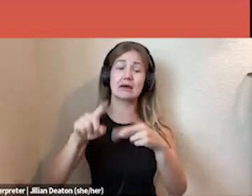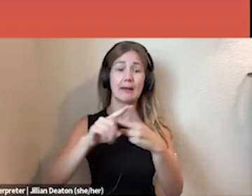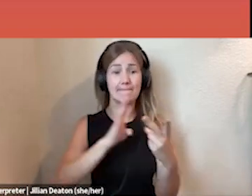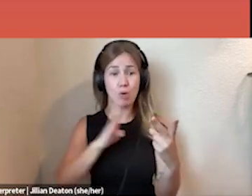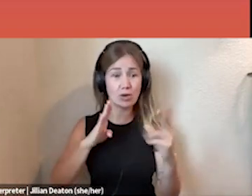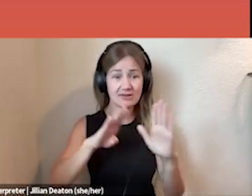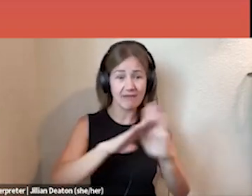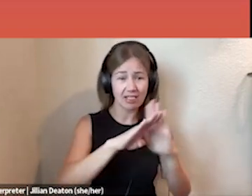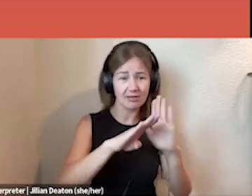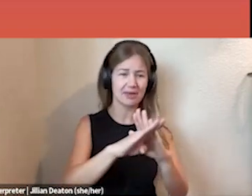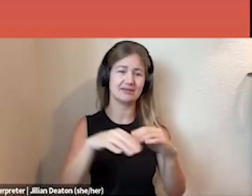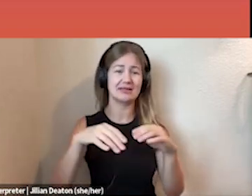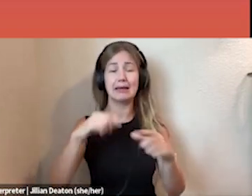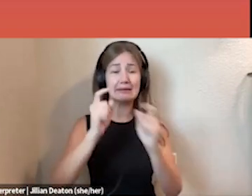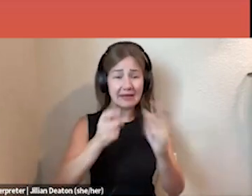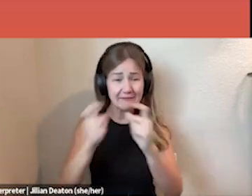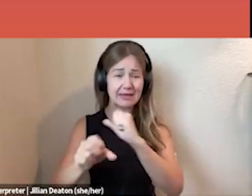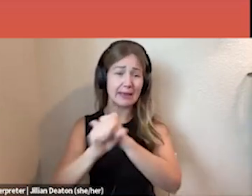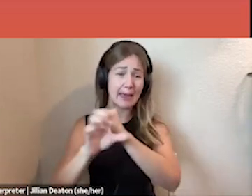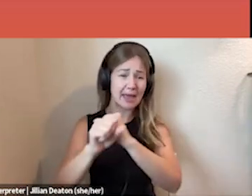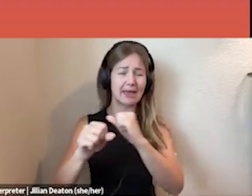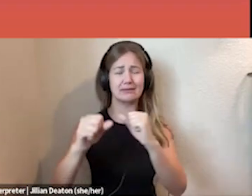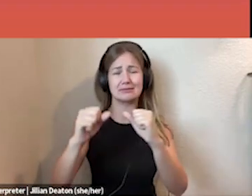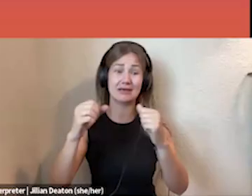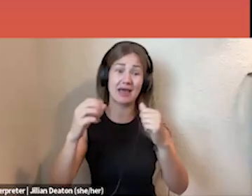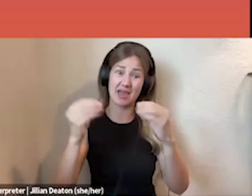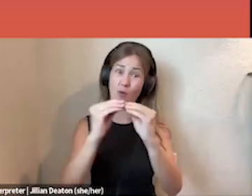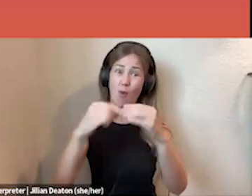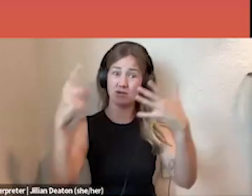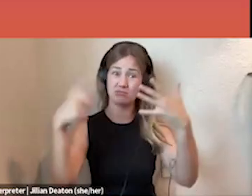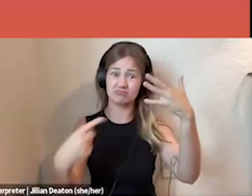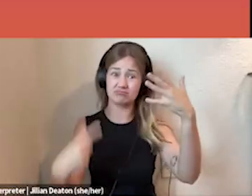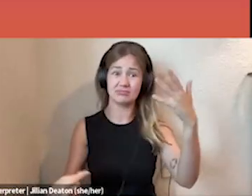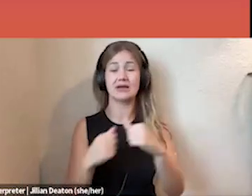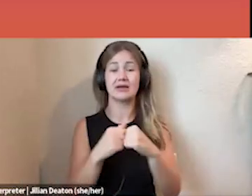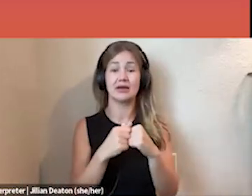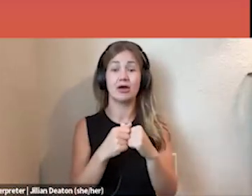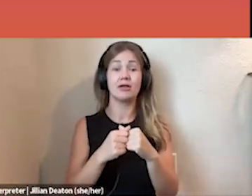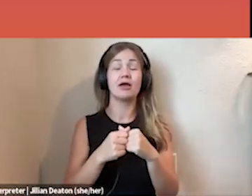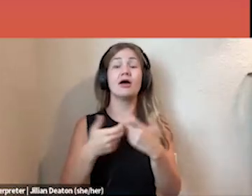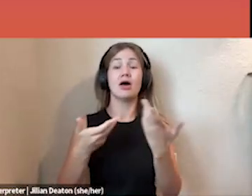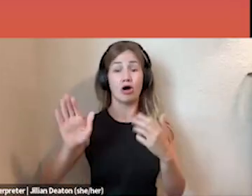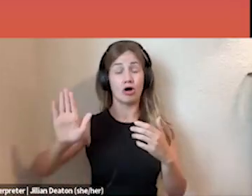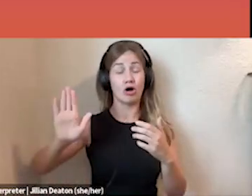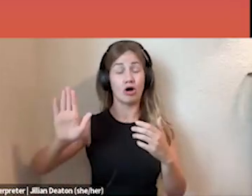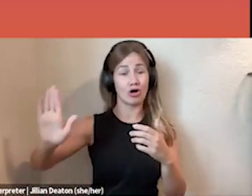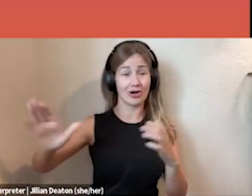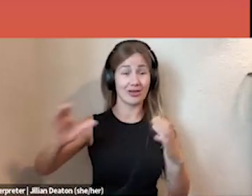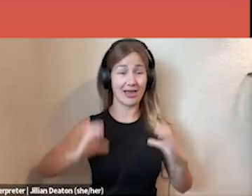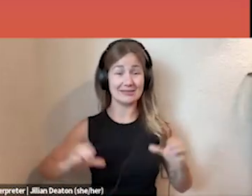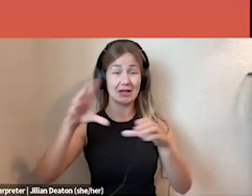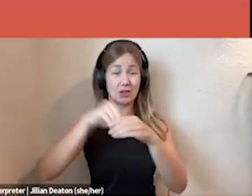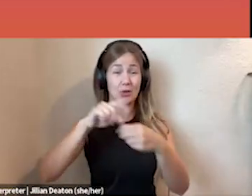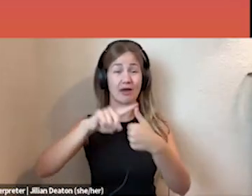development, and so much more. Current and former clients of hers include the Ford Foundation, Friends